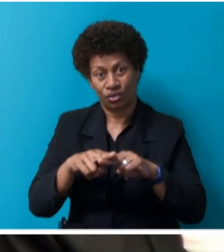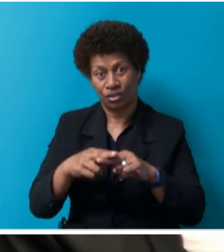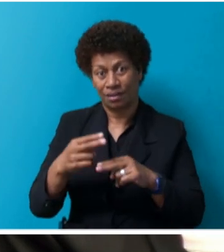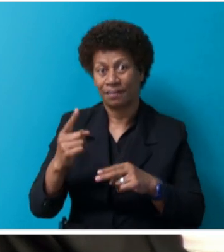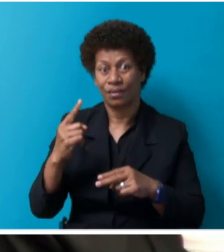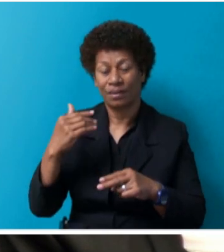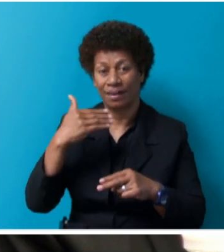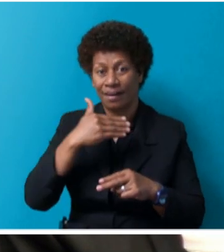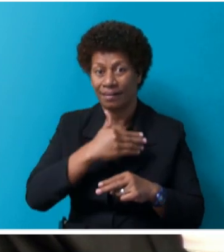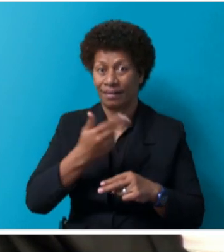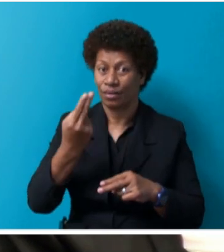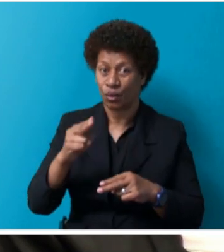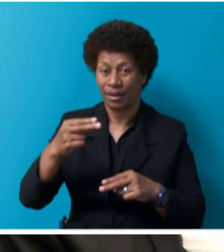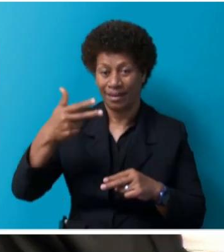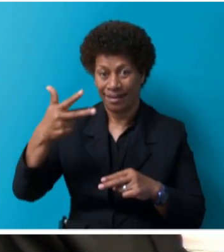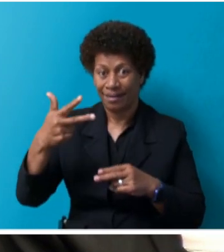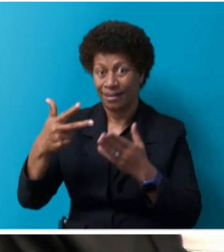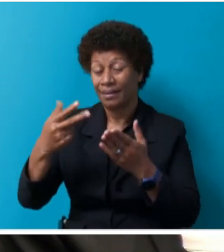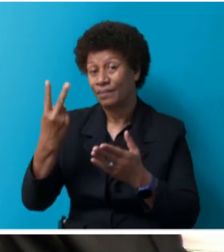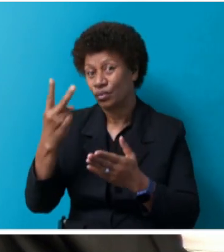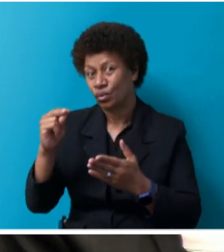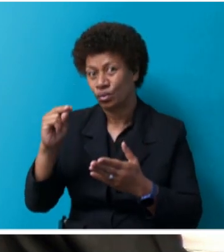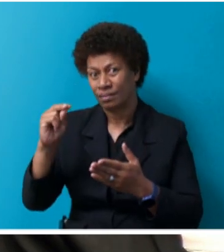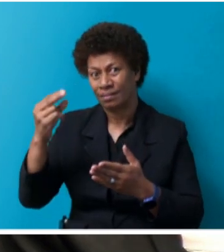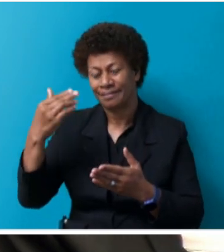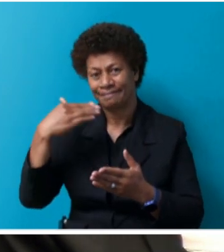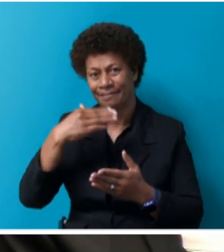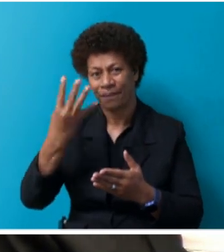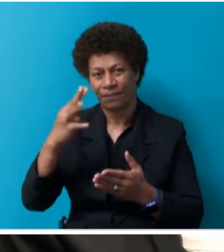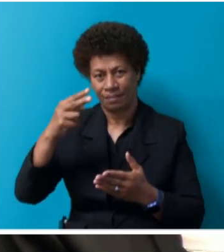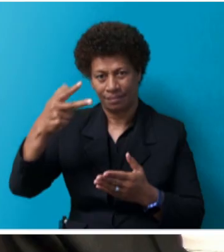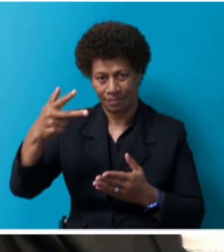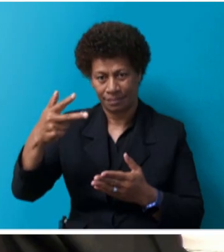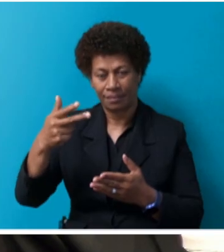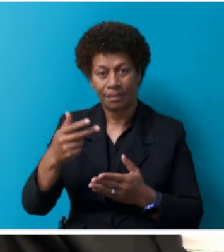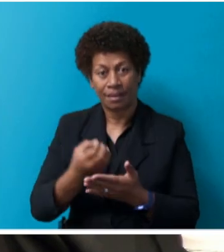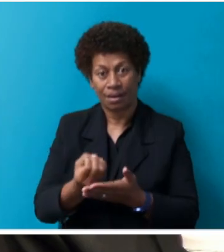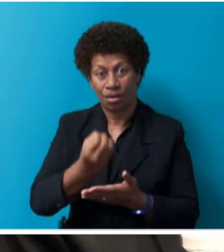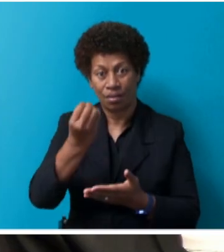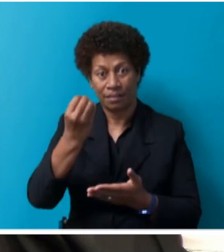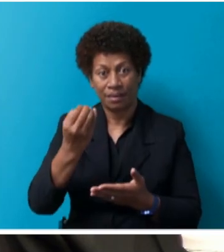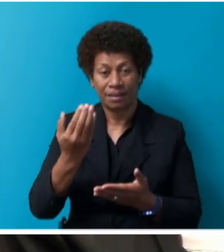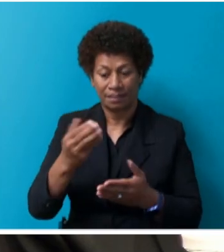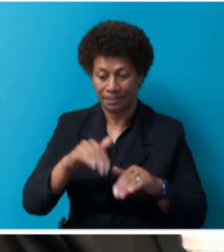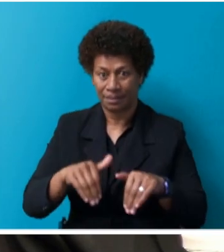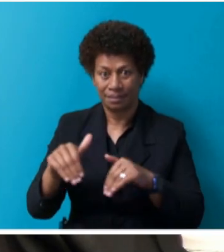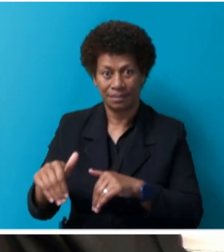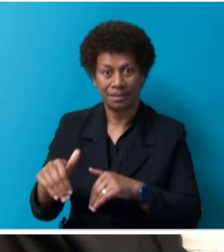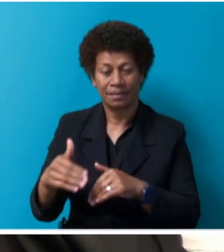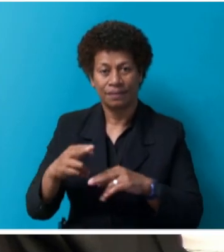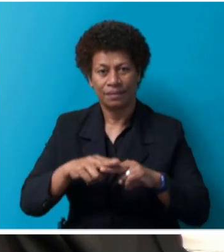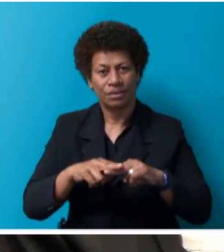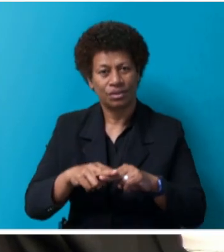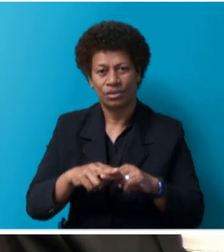128 out of 146 countries assessed. In the Economic Participation and Opportunity Sub-Index, Fiji has closed